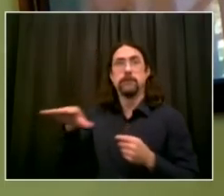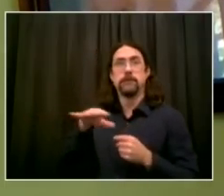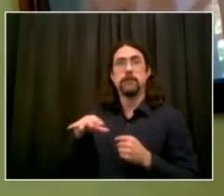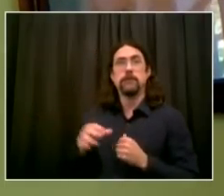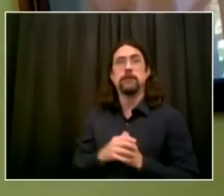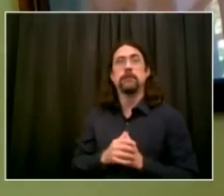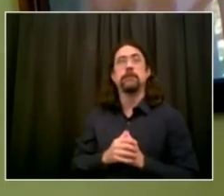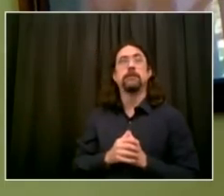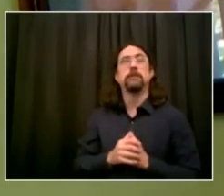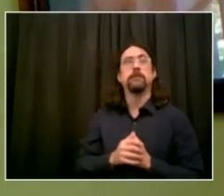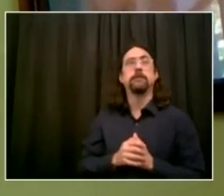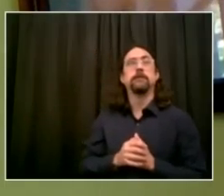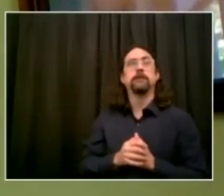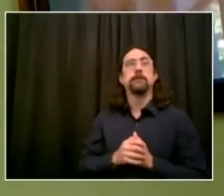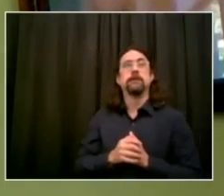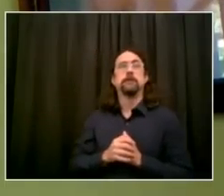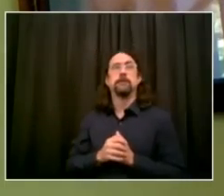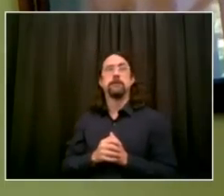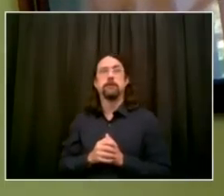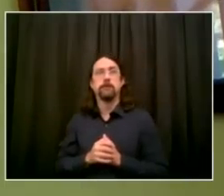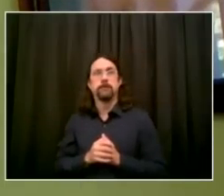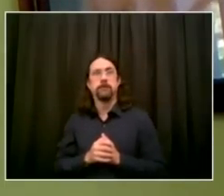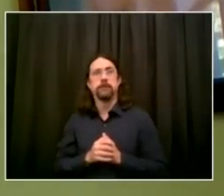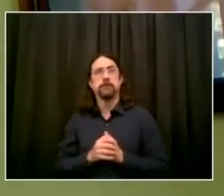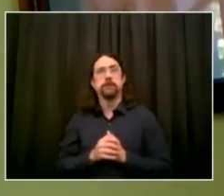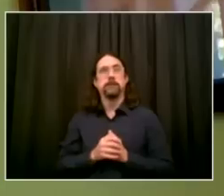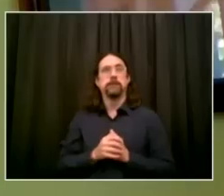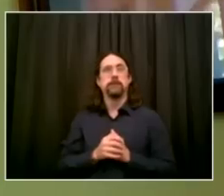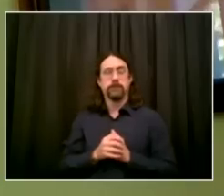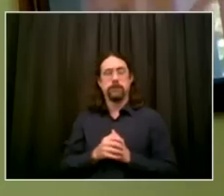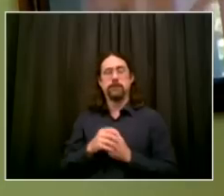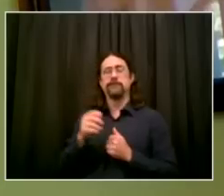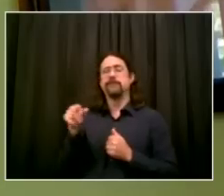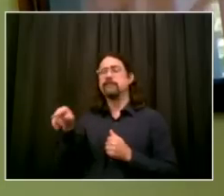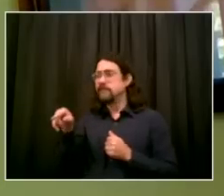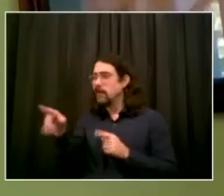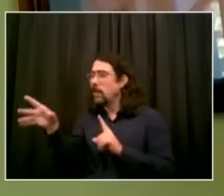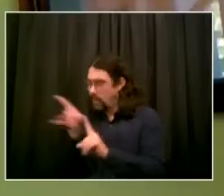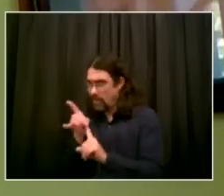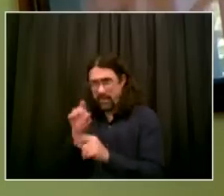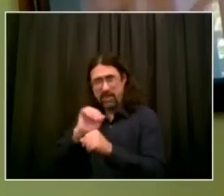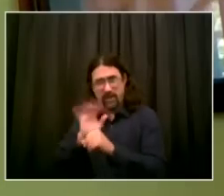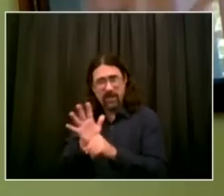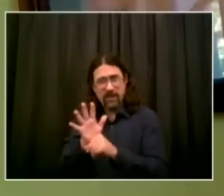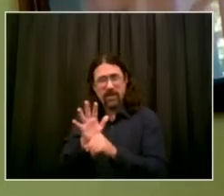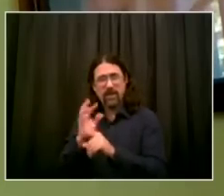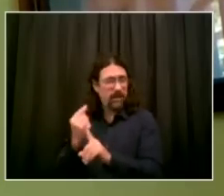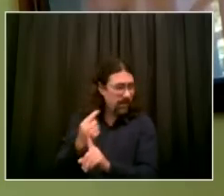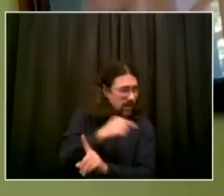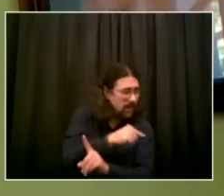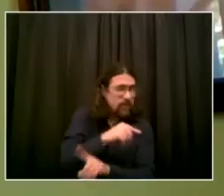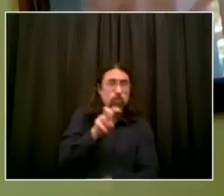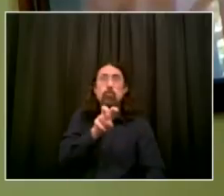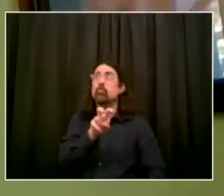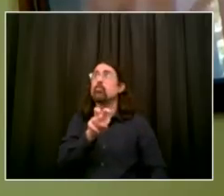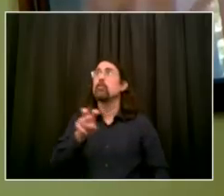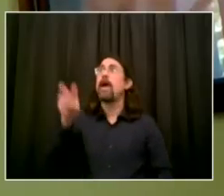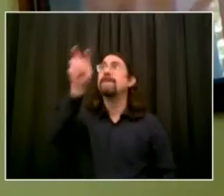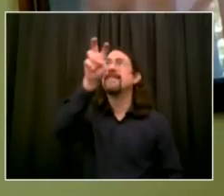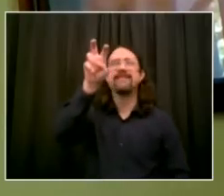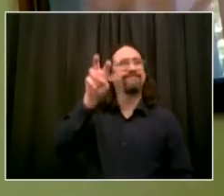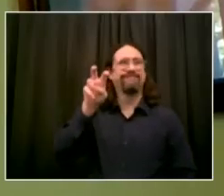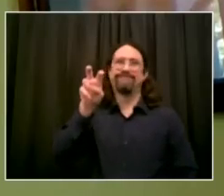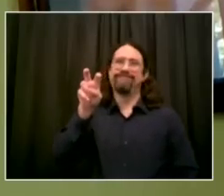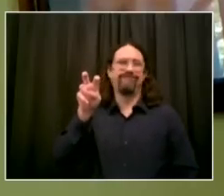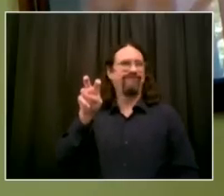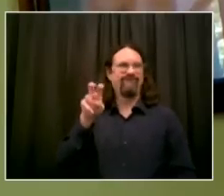this is an implication then that we're getting more transmission locally here in New York City as opposed to imported. And then related to that, also